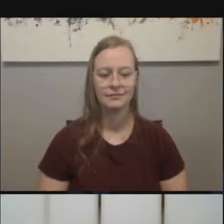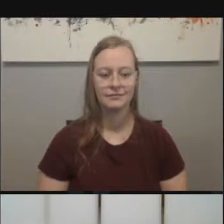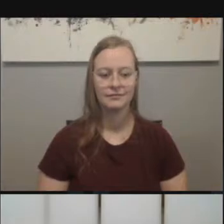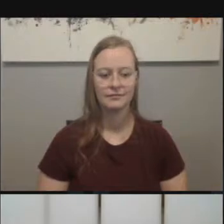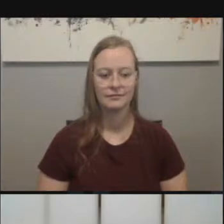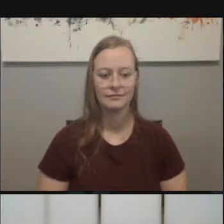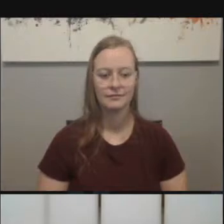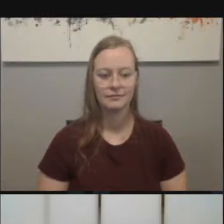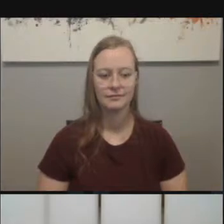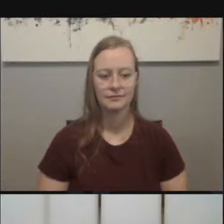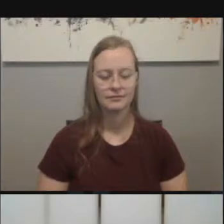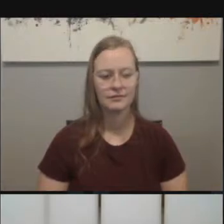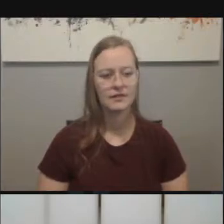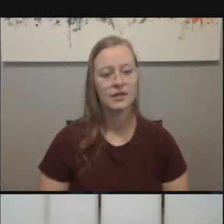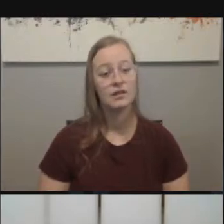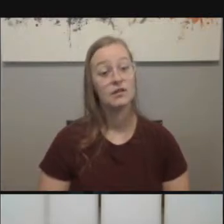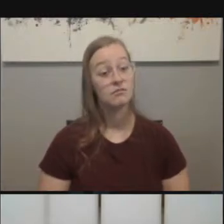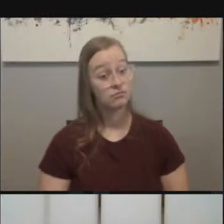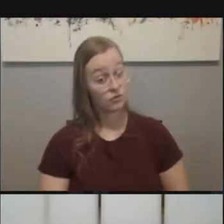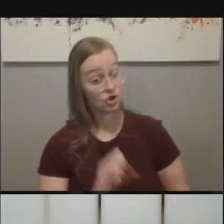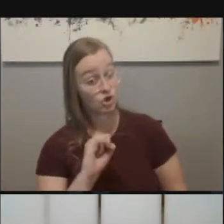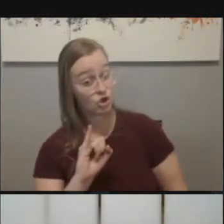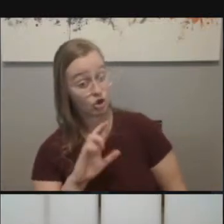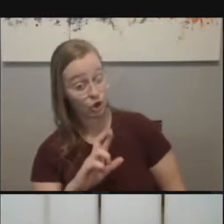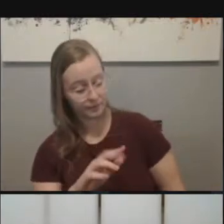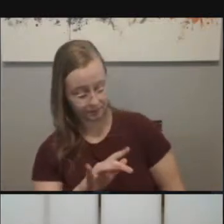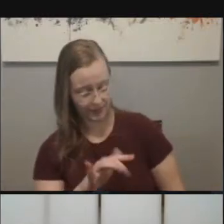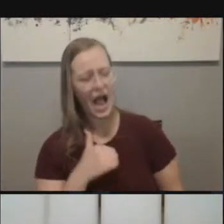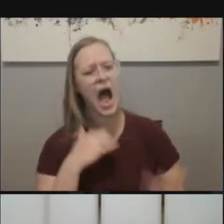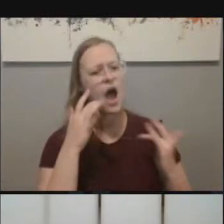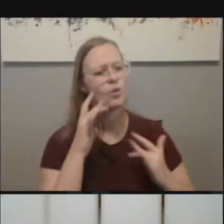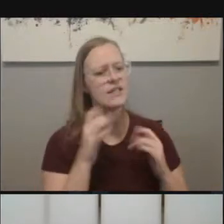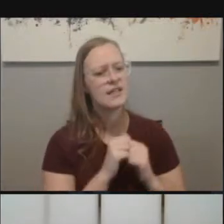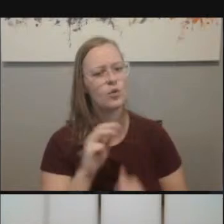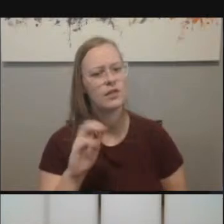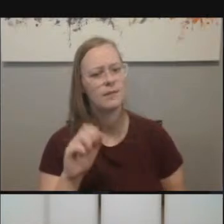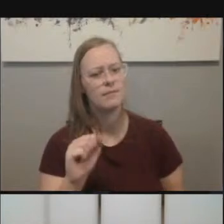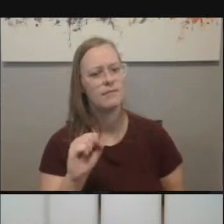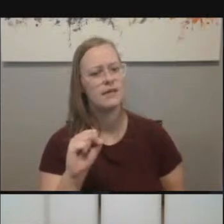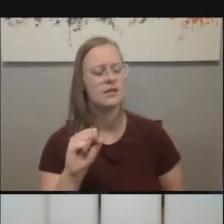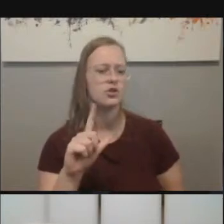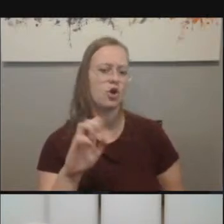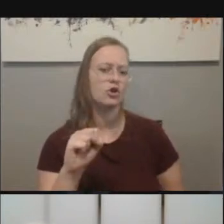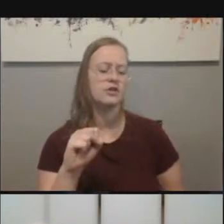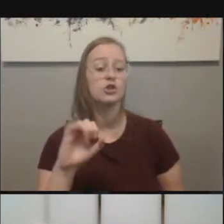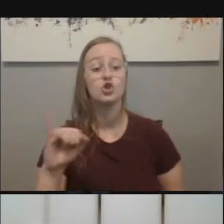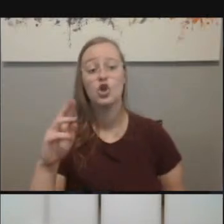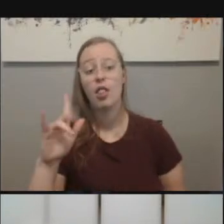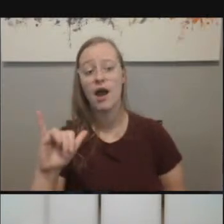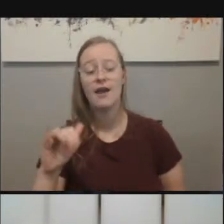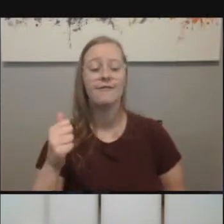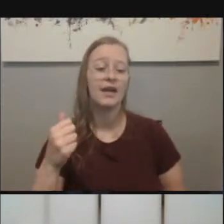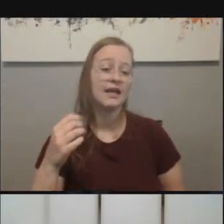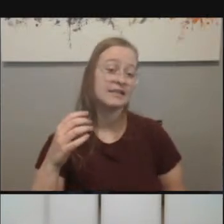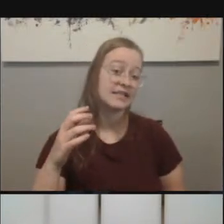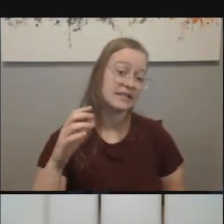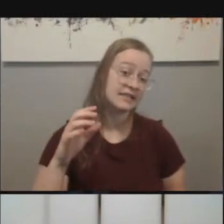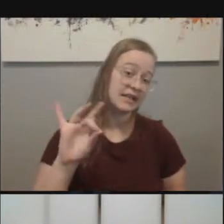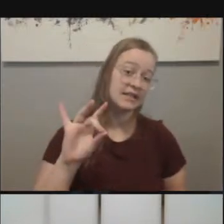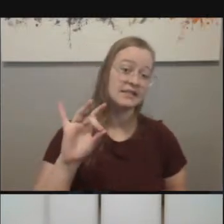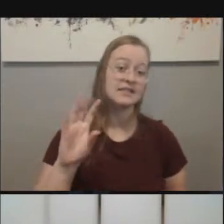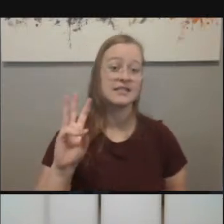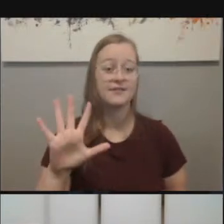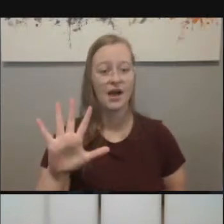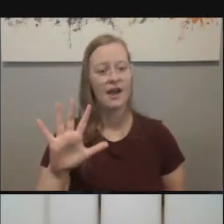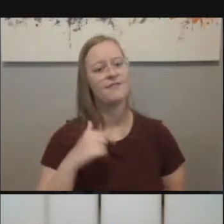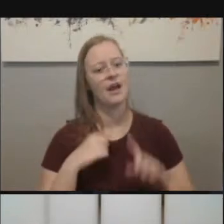Dear Sir, I was sick with the measles in July 1865, and I went to the hospital at Brazos,